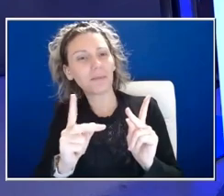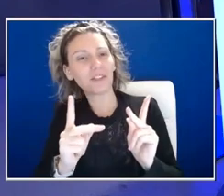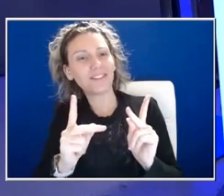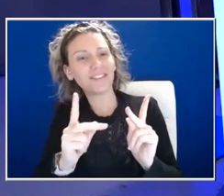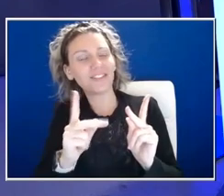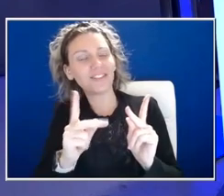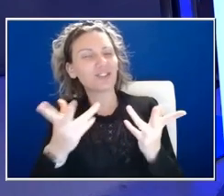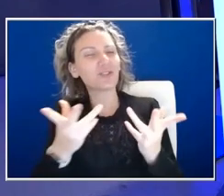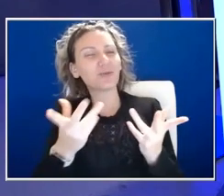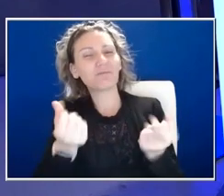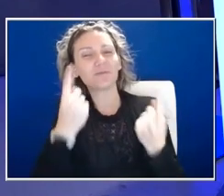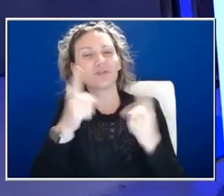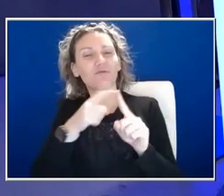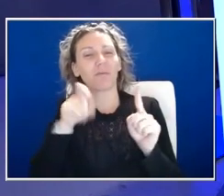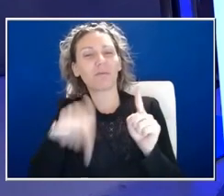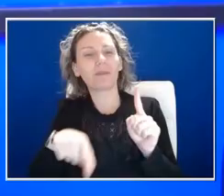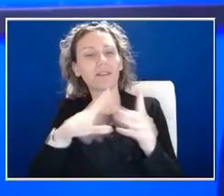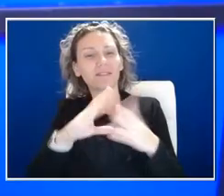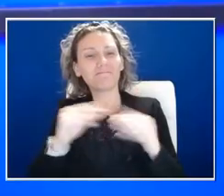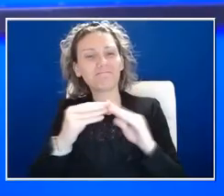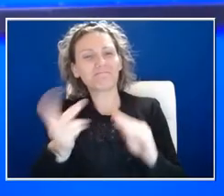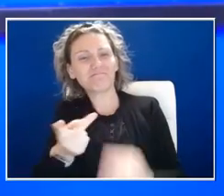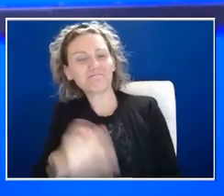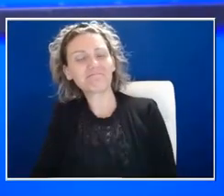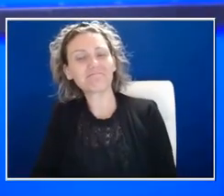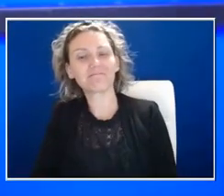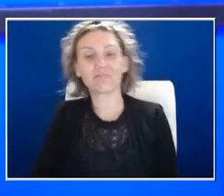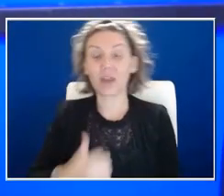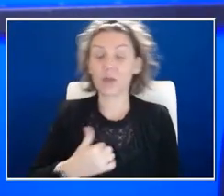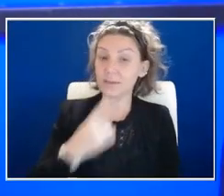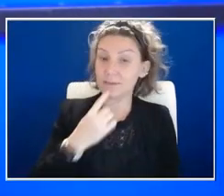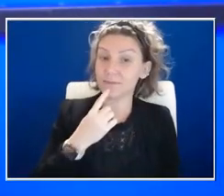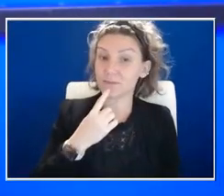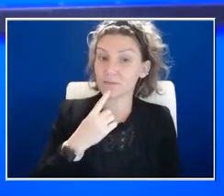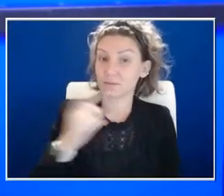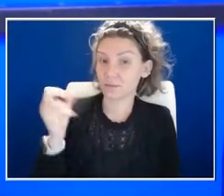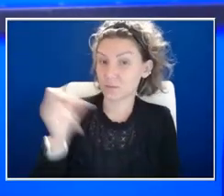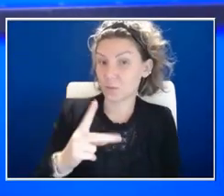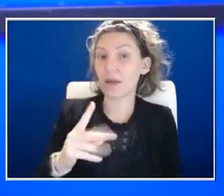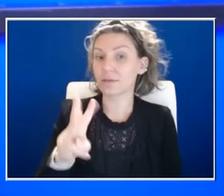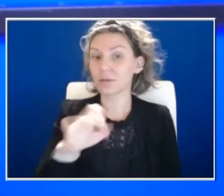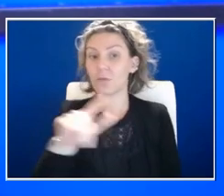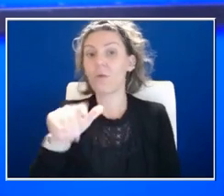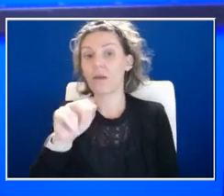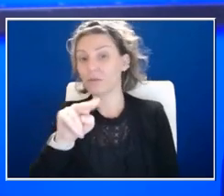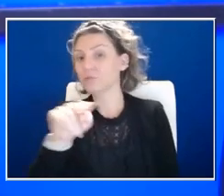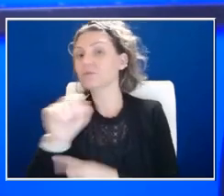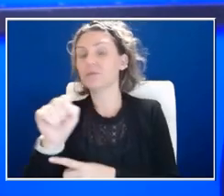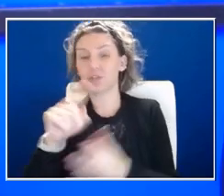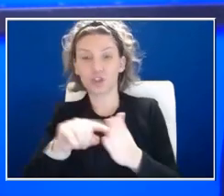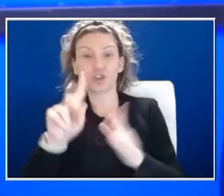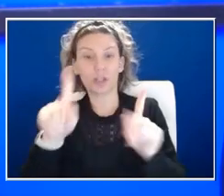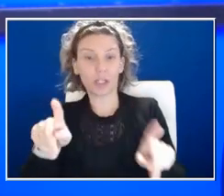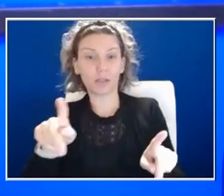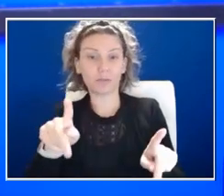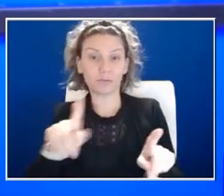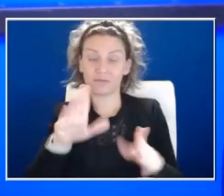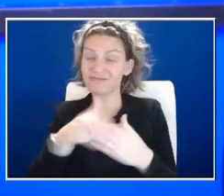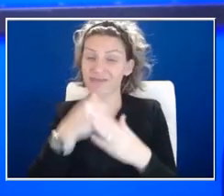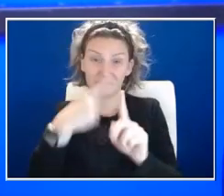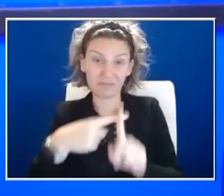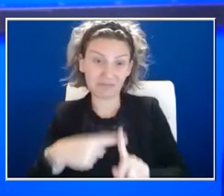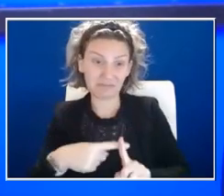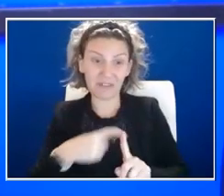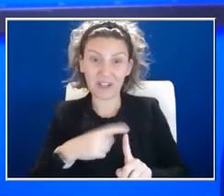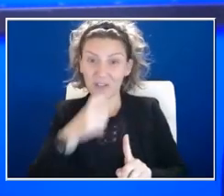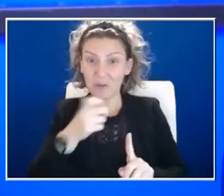couple? I would say that getting back to wellness checkups, it's all pluses. I mean, I don't see the minus in it. I